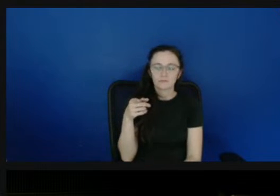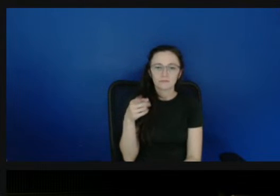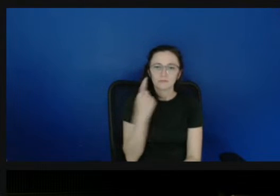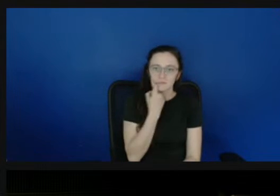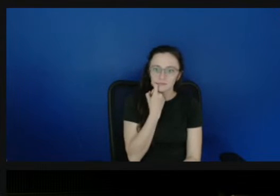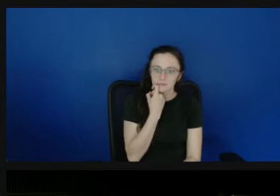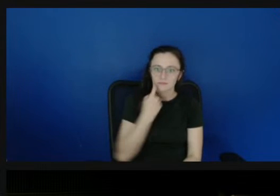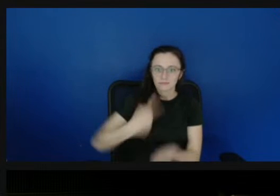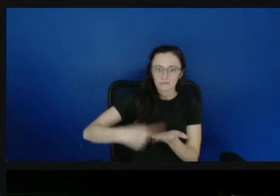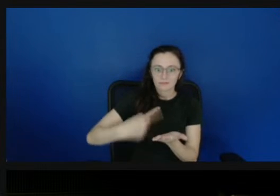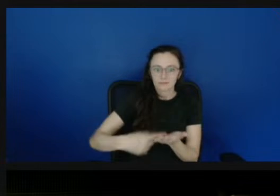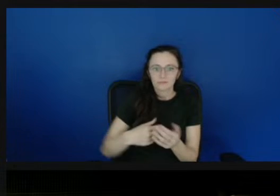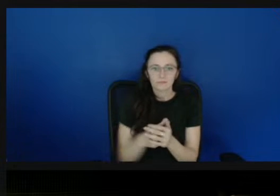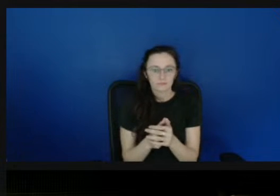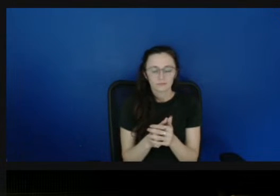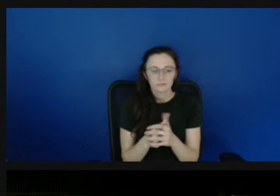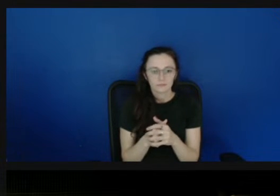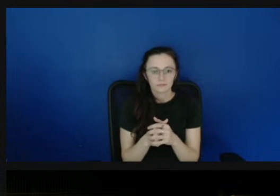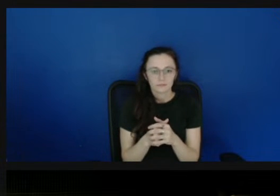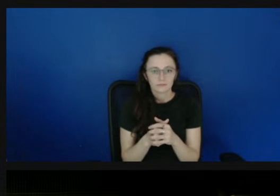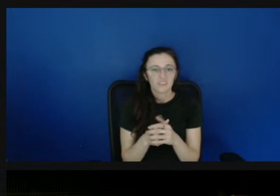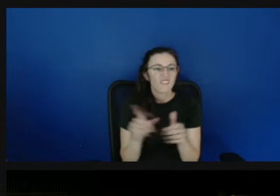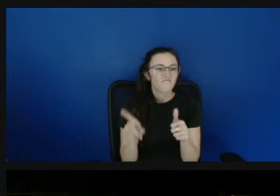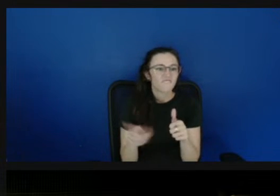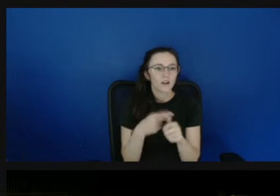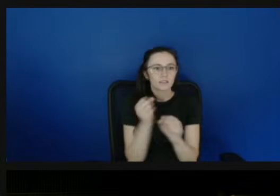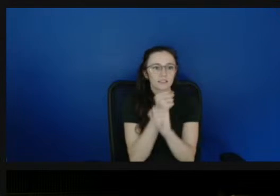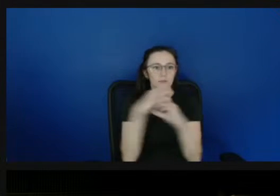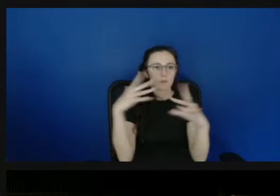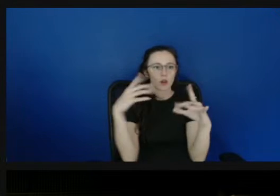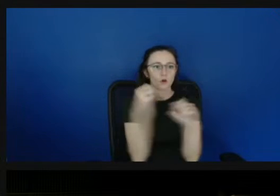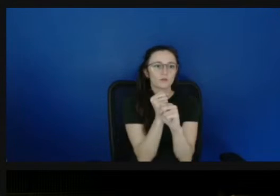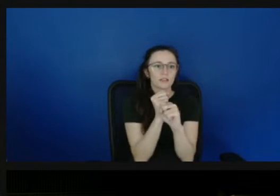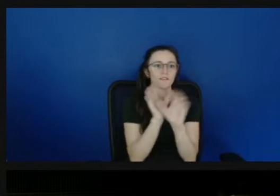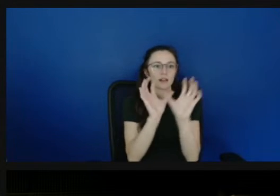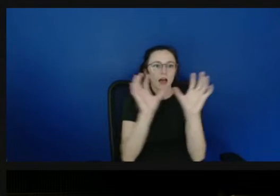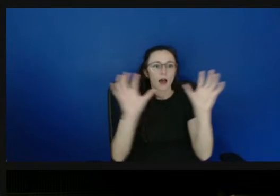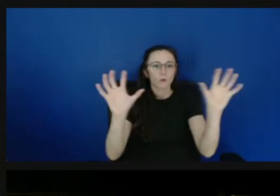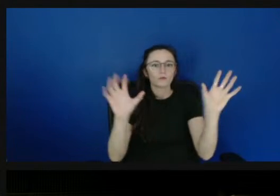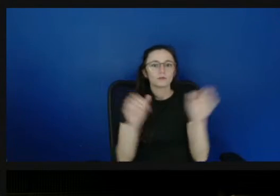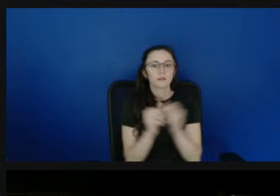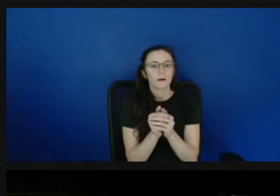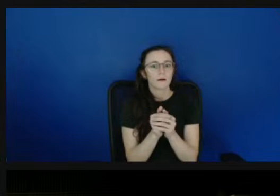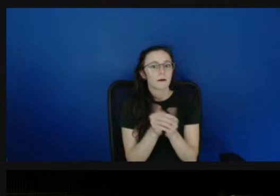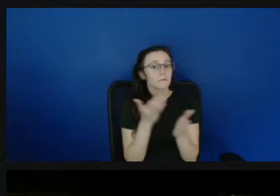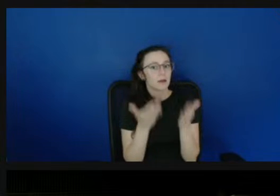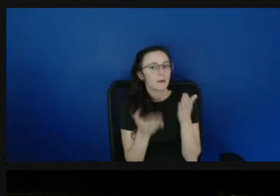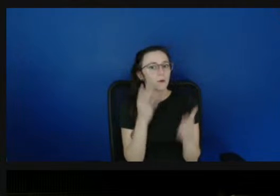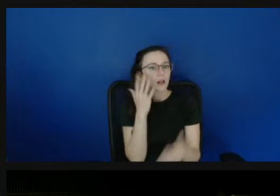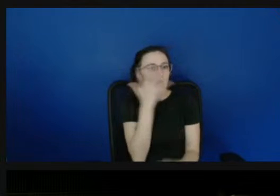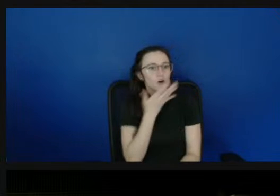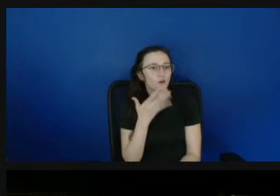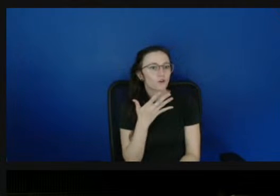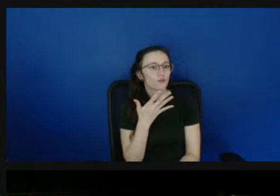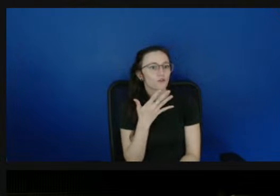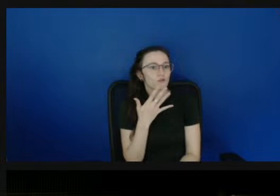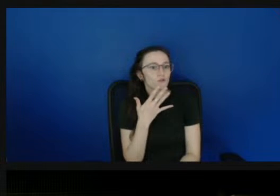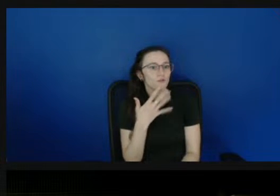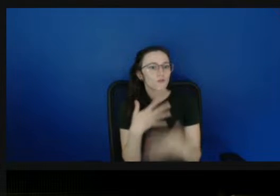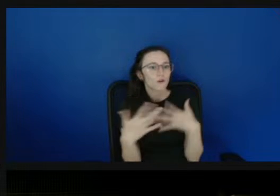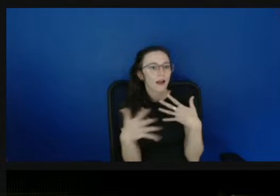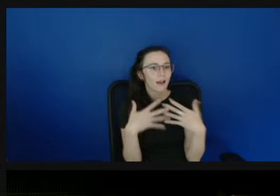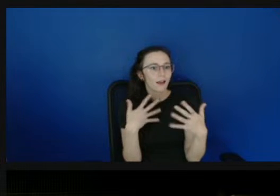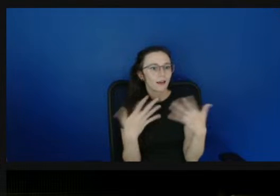First explosive clouds. Perhaps it would have looked gray like this. You see that interesting crater floor.